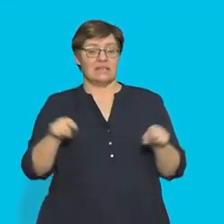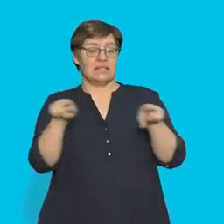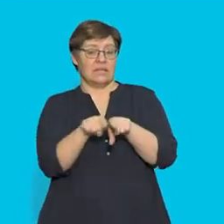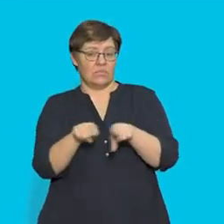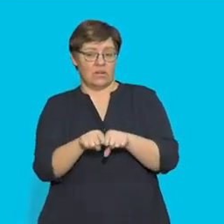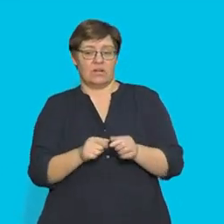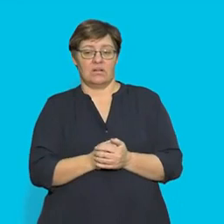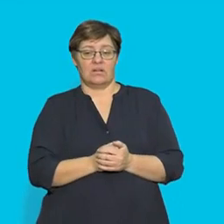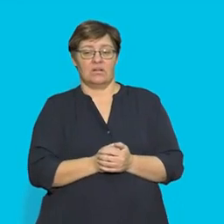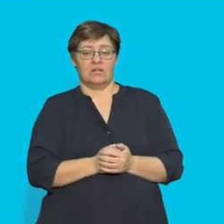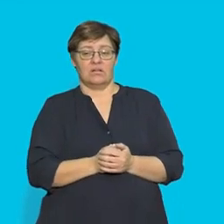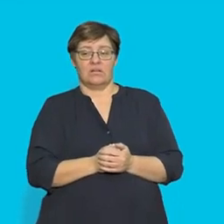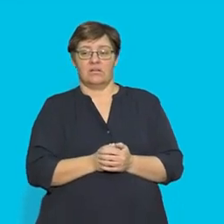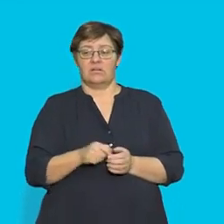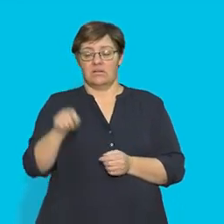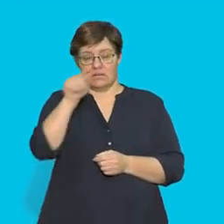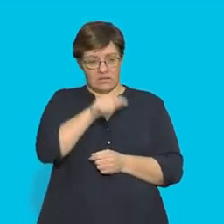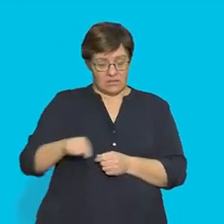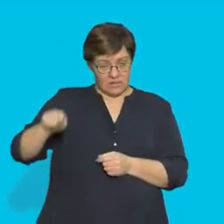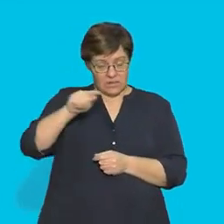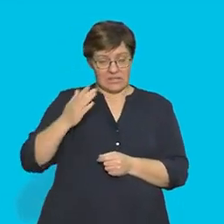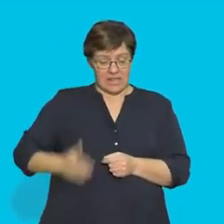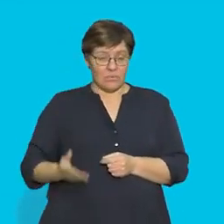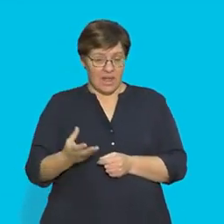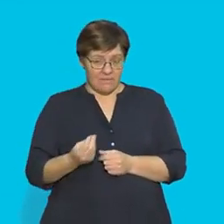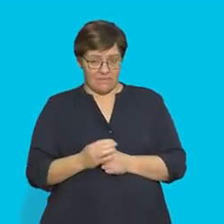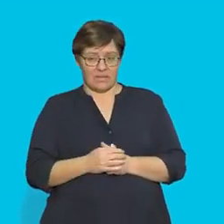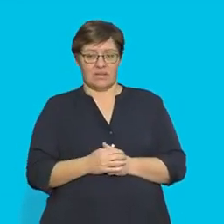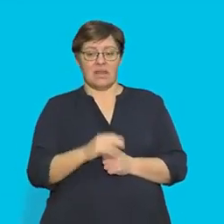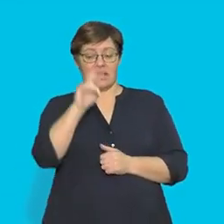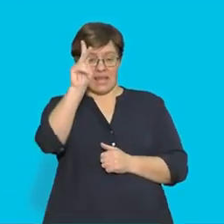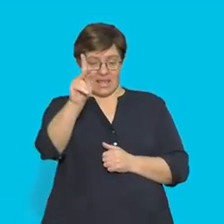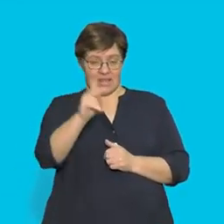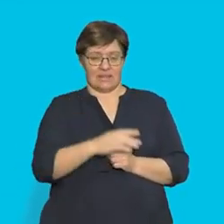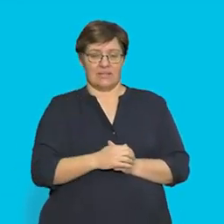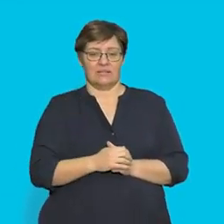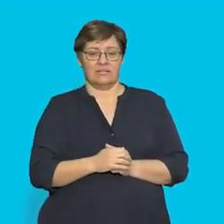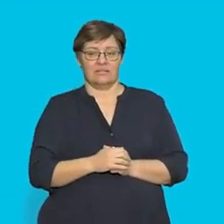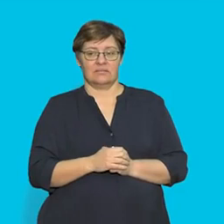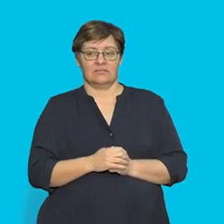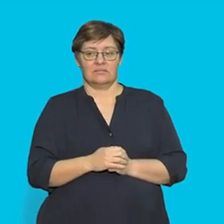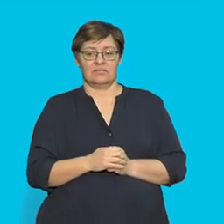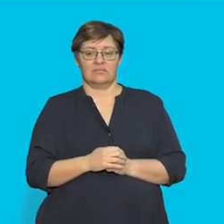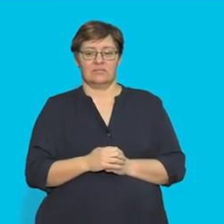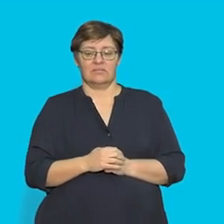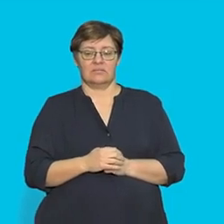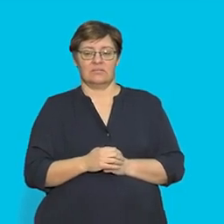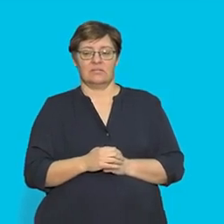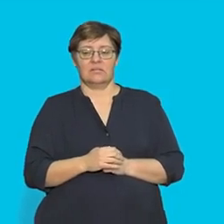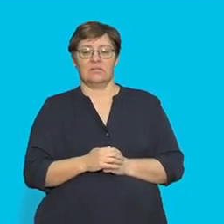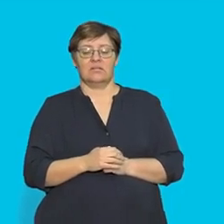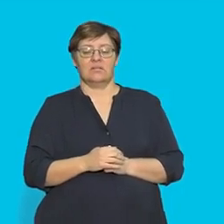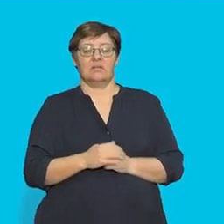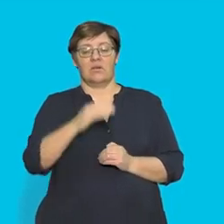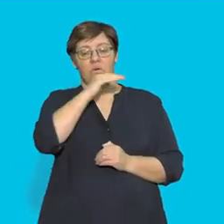alpha, is equal to, we used this matching side that we had here, A and K, angle A and